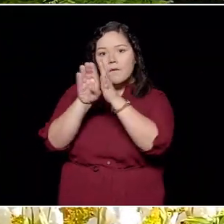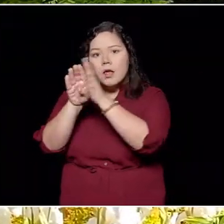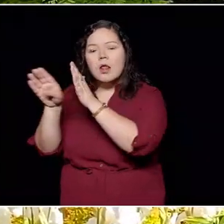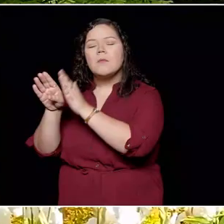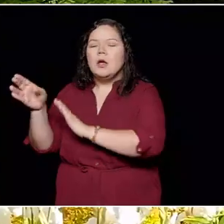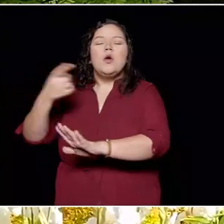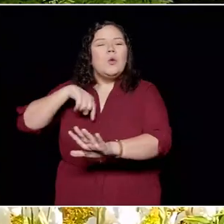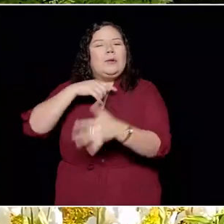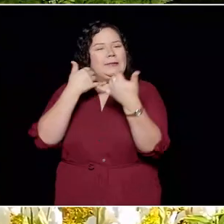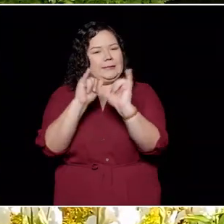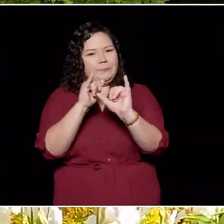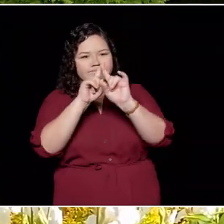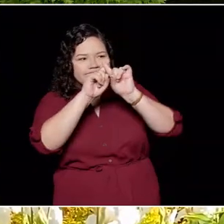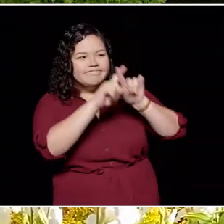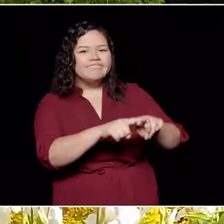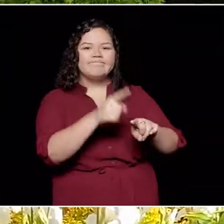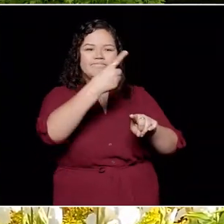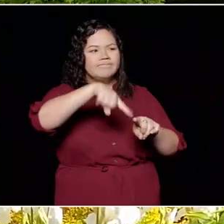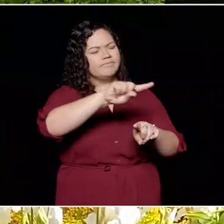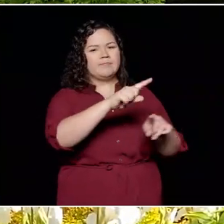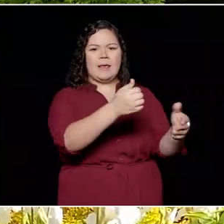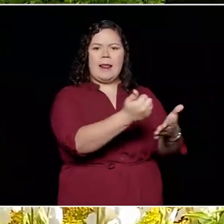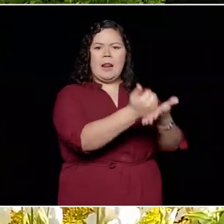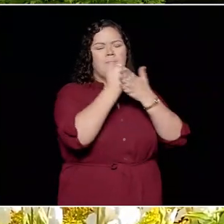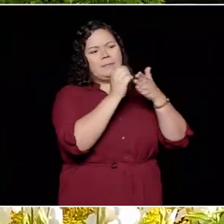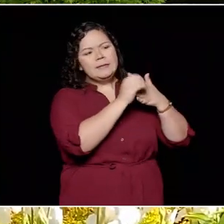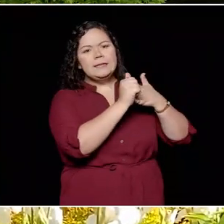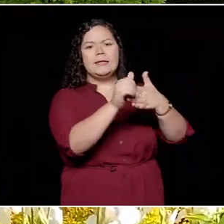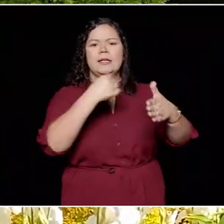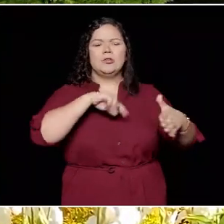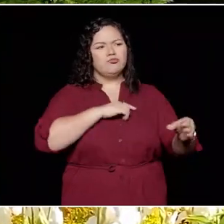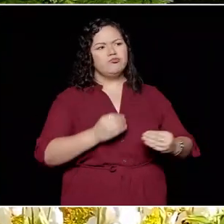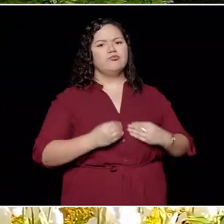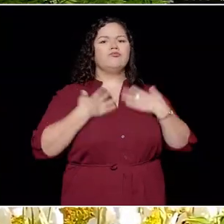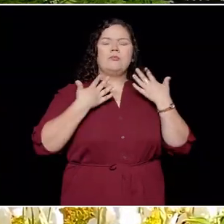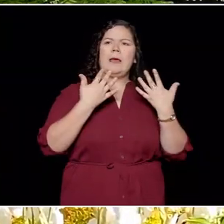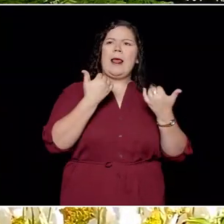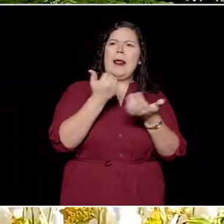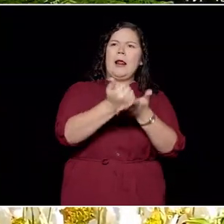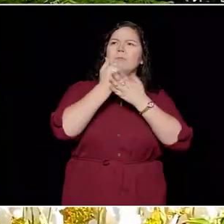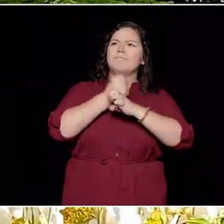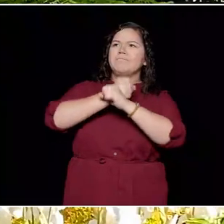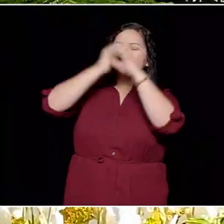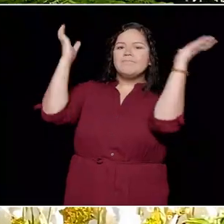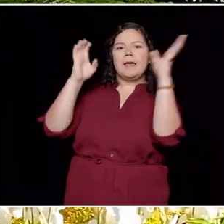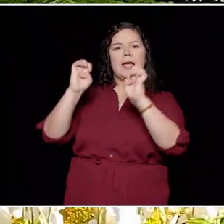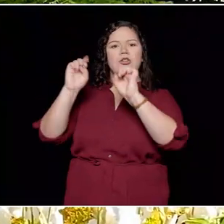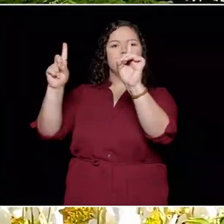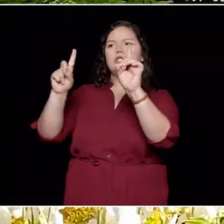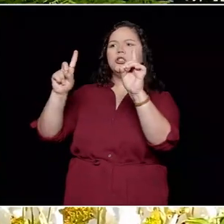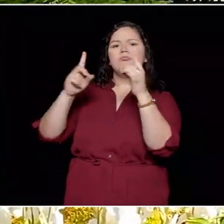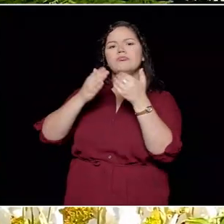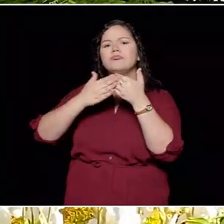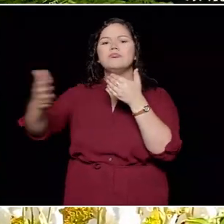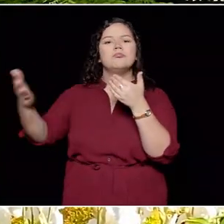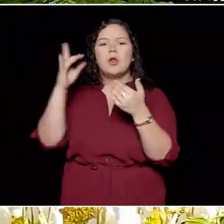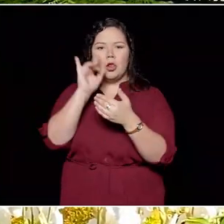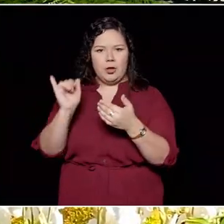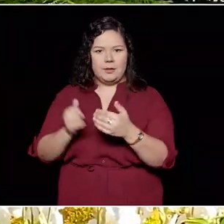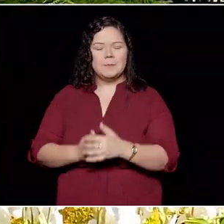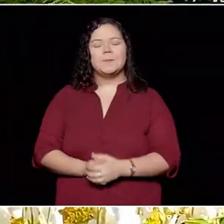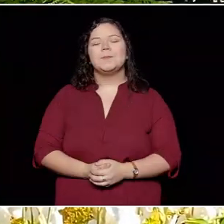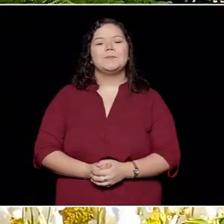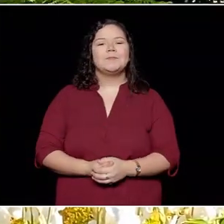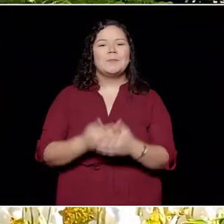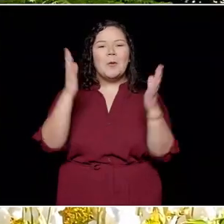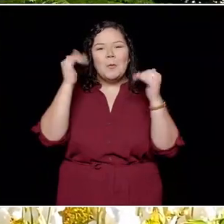to you as leaders to inspire us and to reimagine how education can look moving forward. Journey